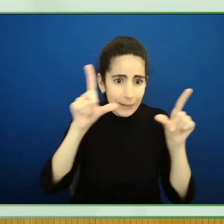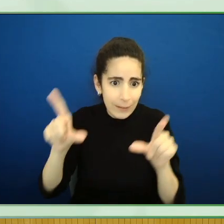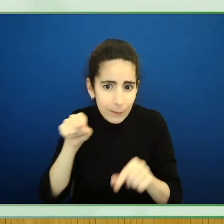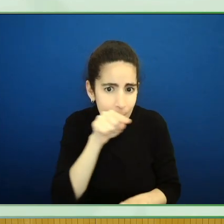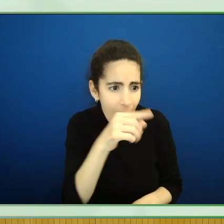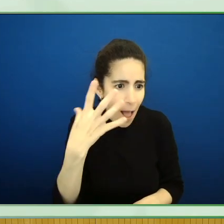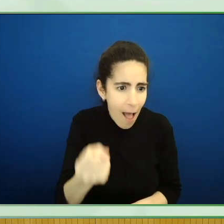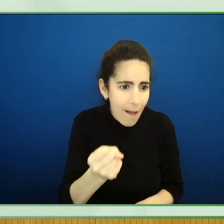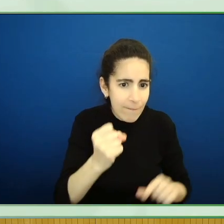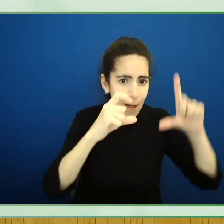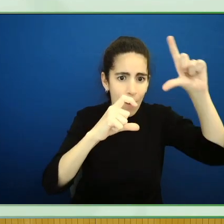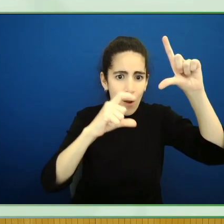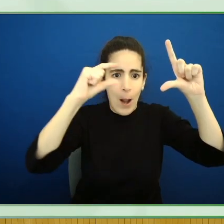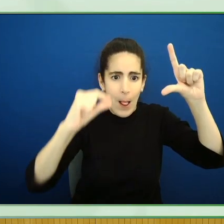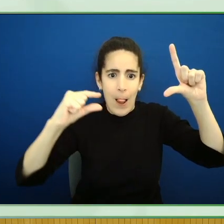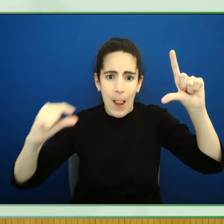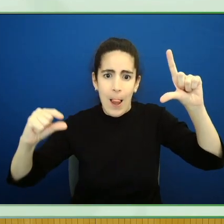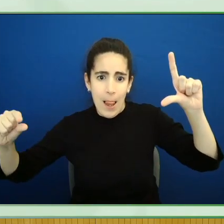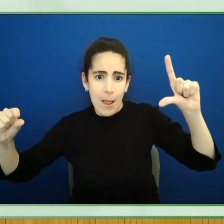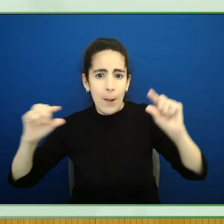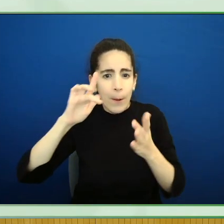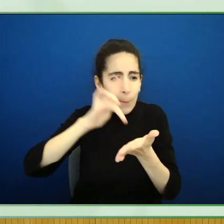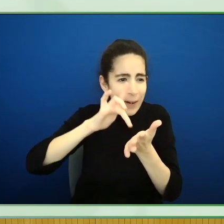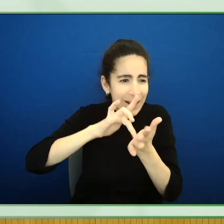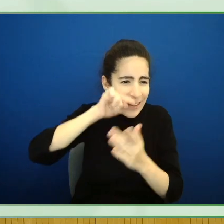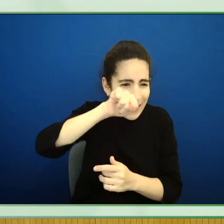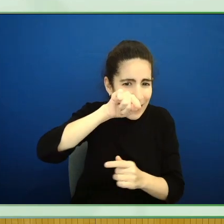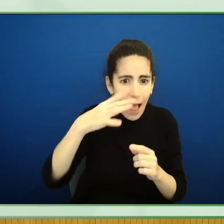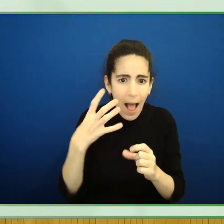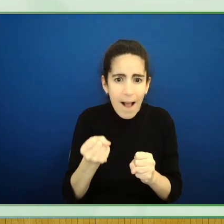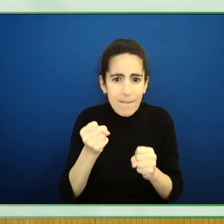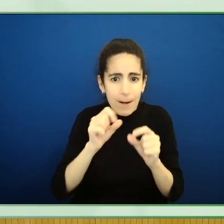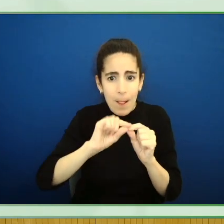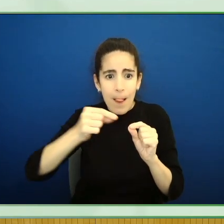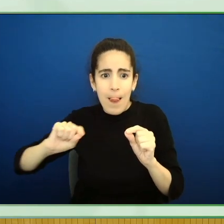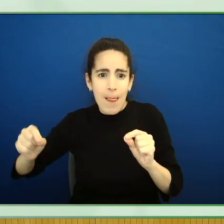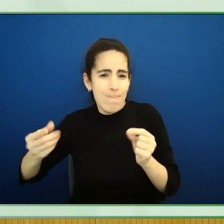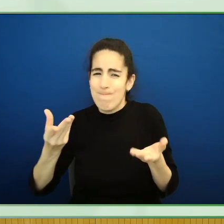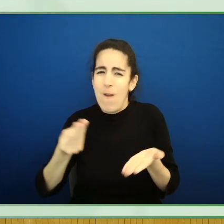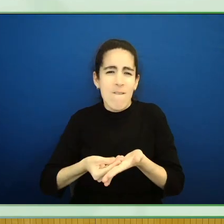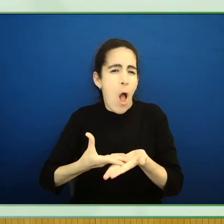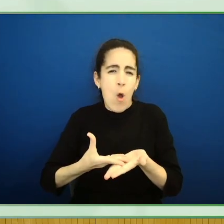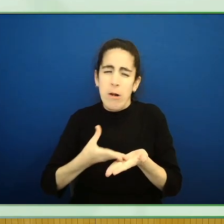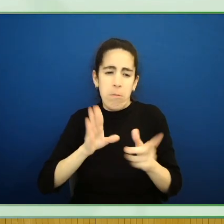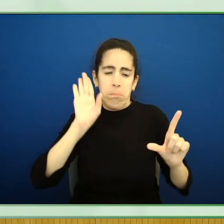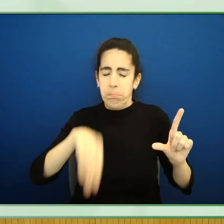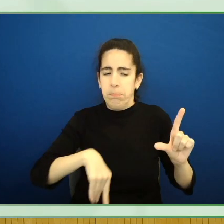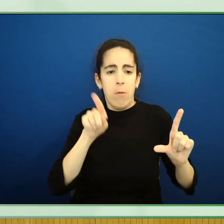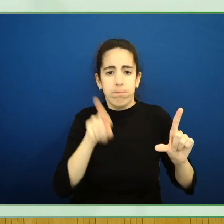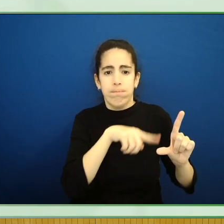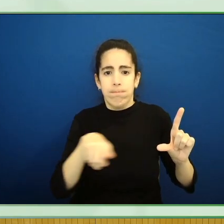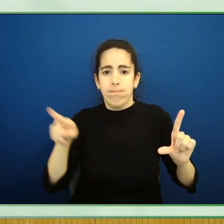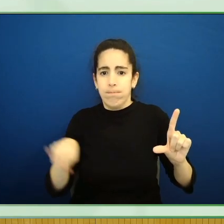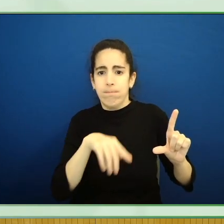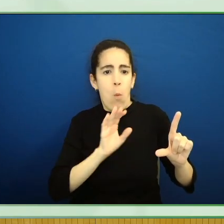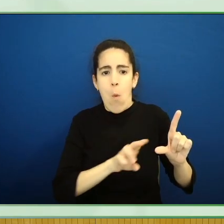middle layers are not adding so much value, maybe we can skip over those. And then this pie can get down from, like 6,000